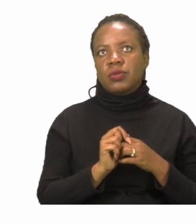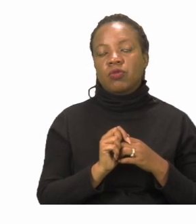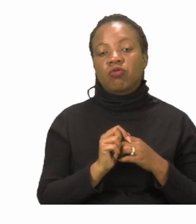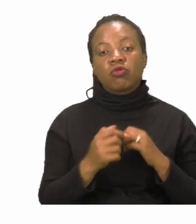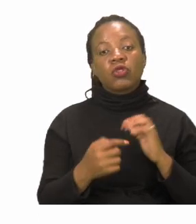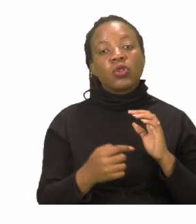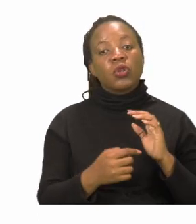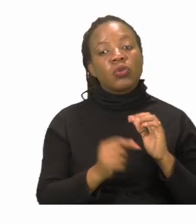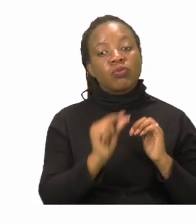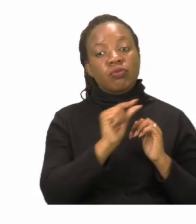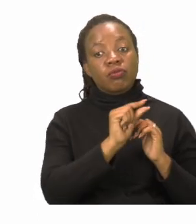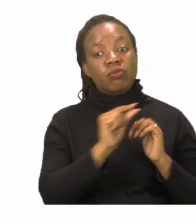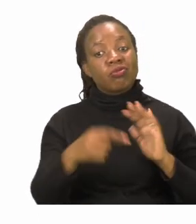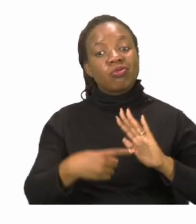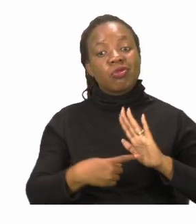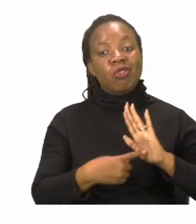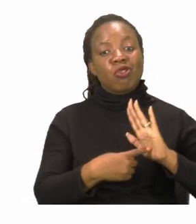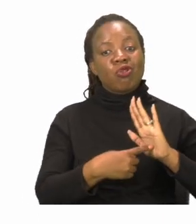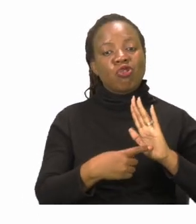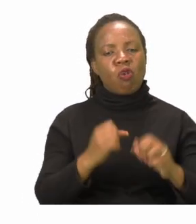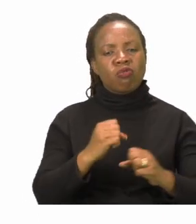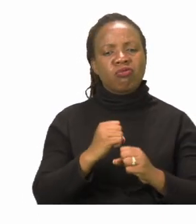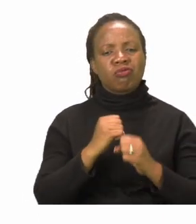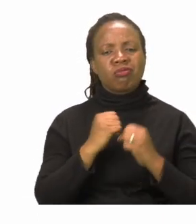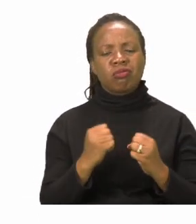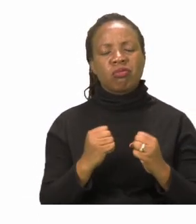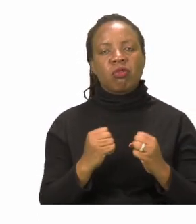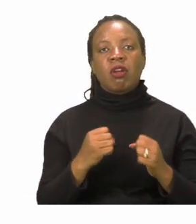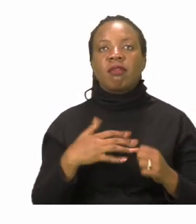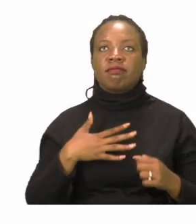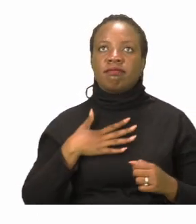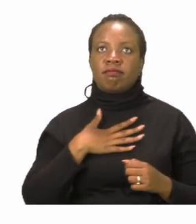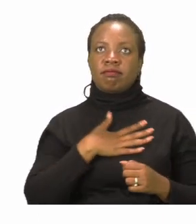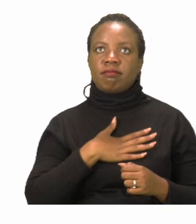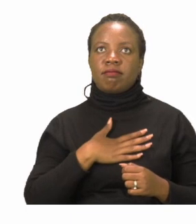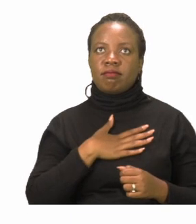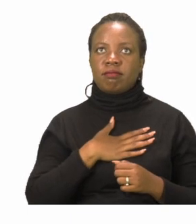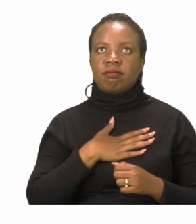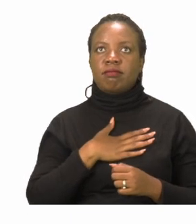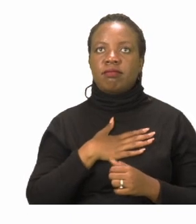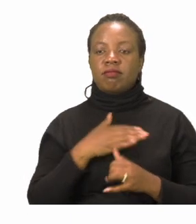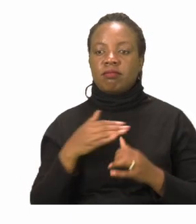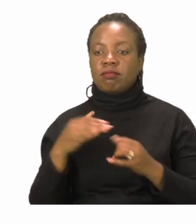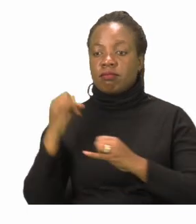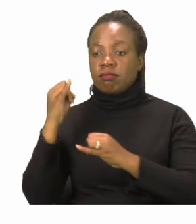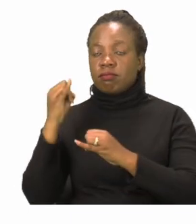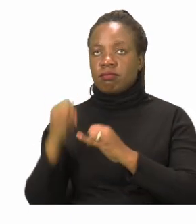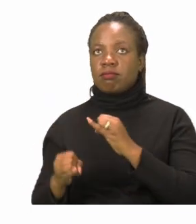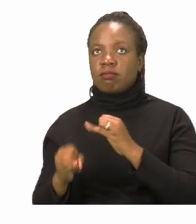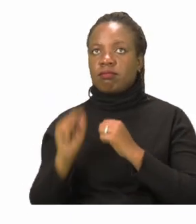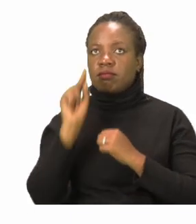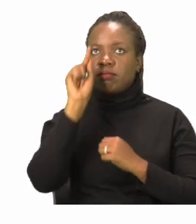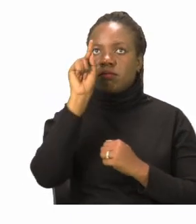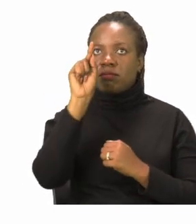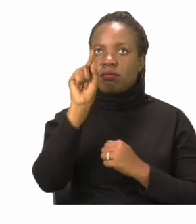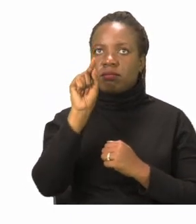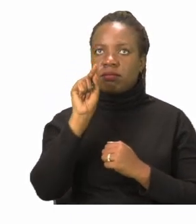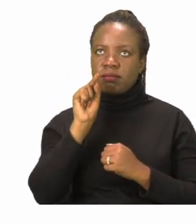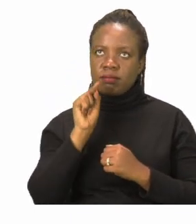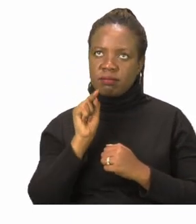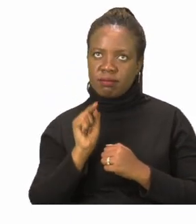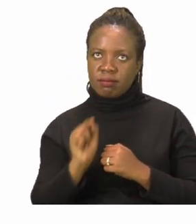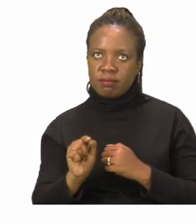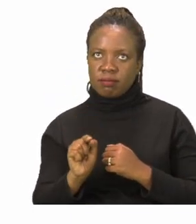shows a strong feeling and then ends with an exclamation mark, the one that we can see in